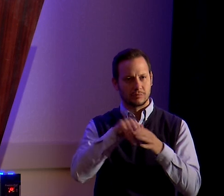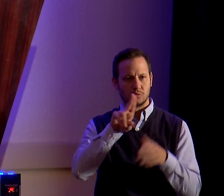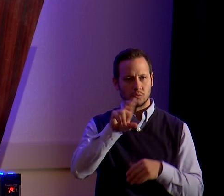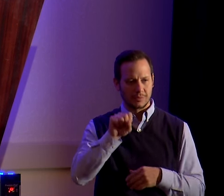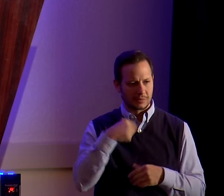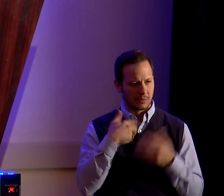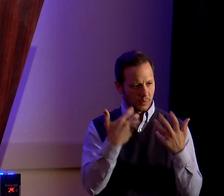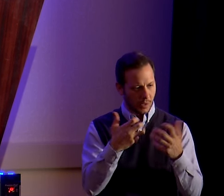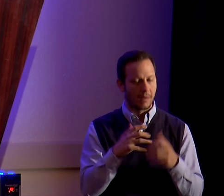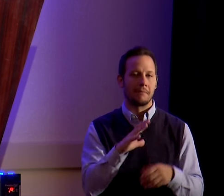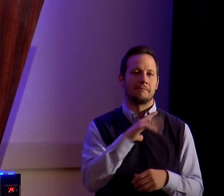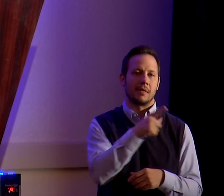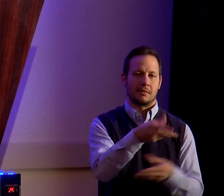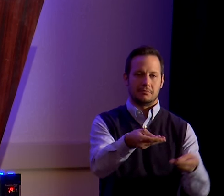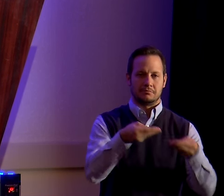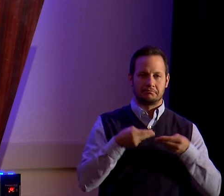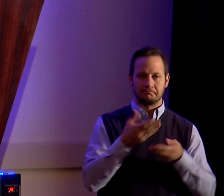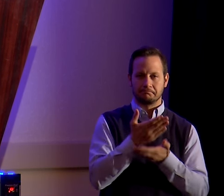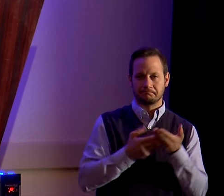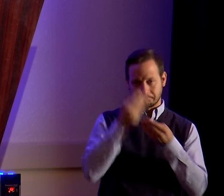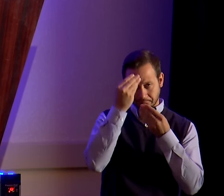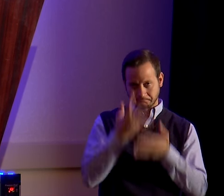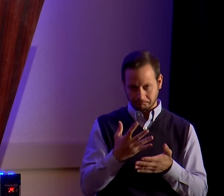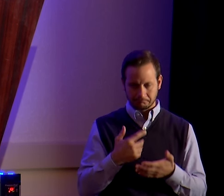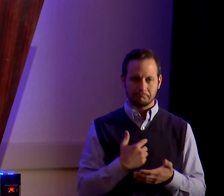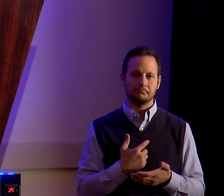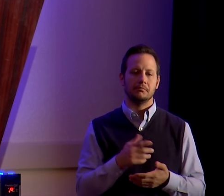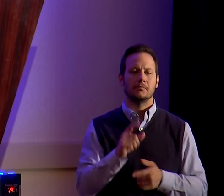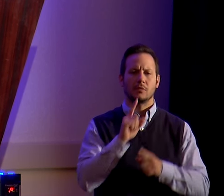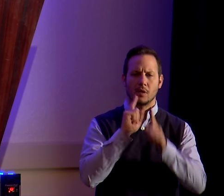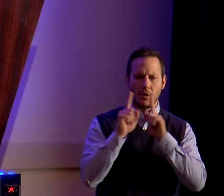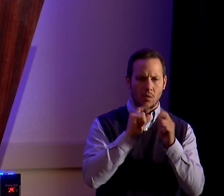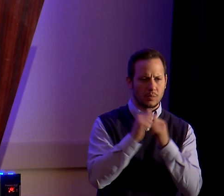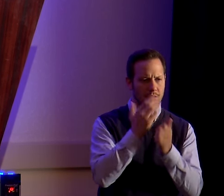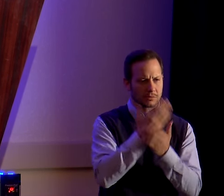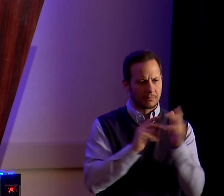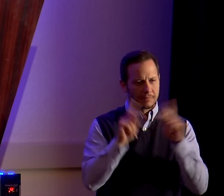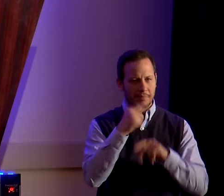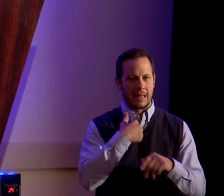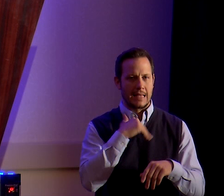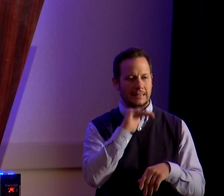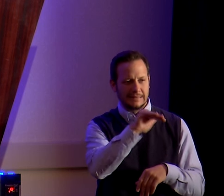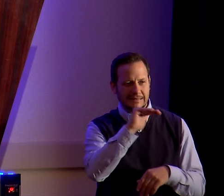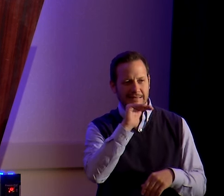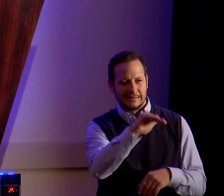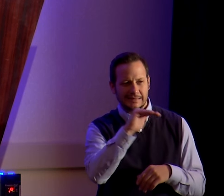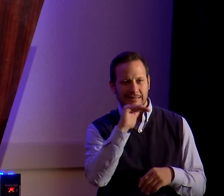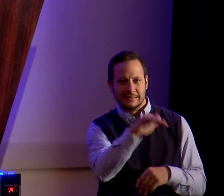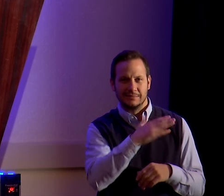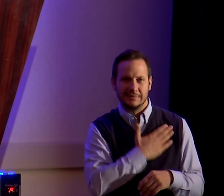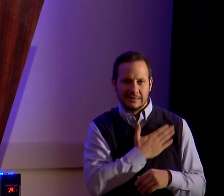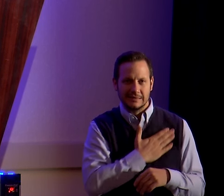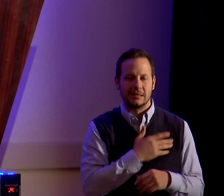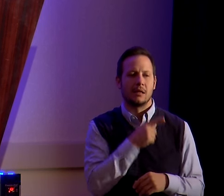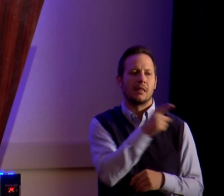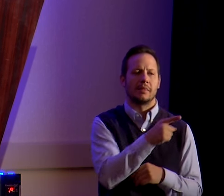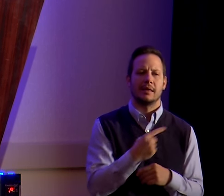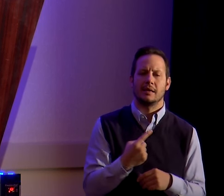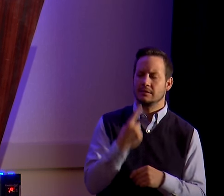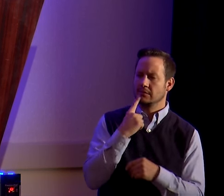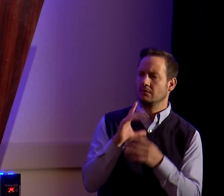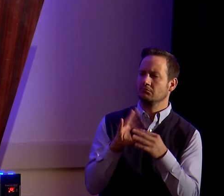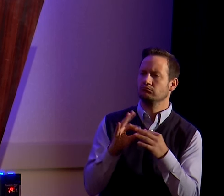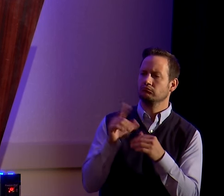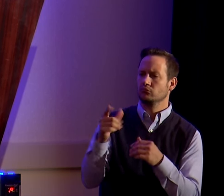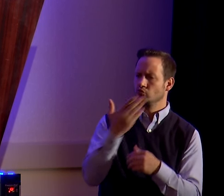And so they got me some material, and I talked to some of the people there. I keep bugging them, and they told me about schools that are good in